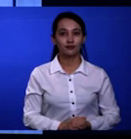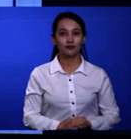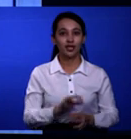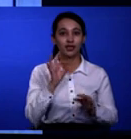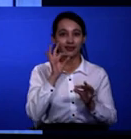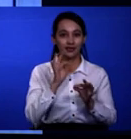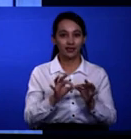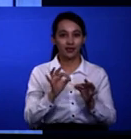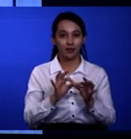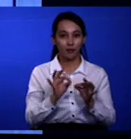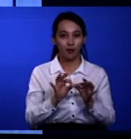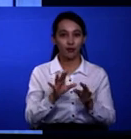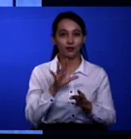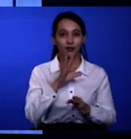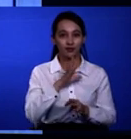Tekshirib oldingizmi?